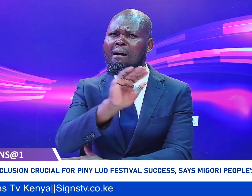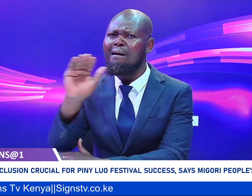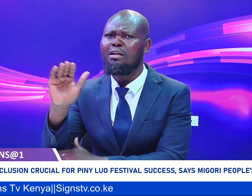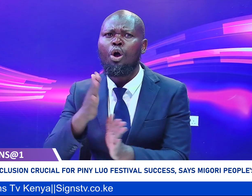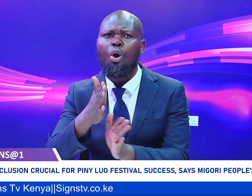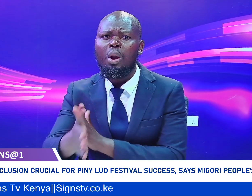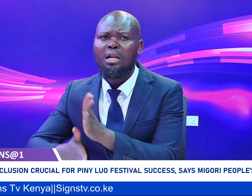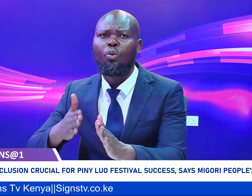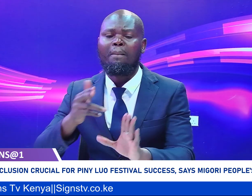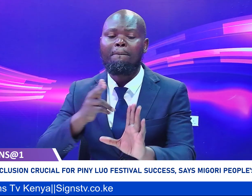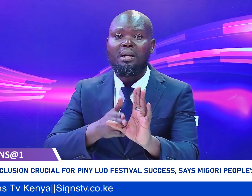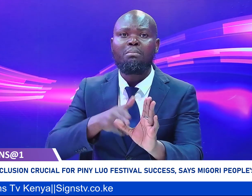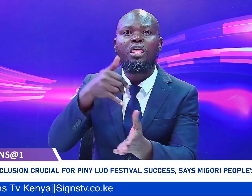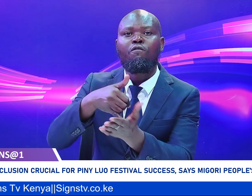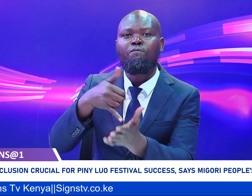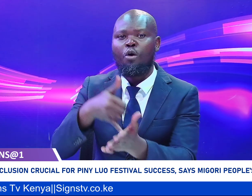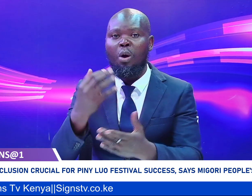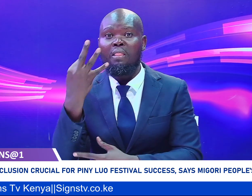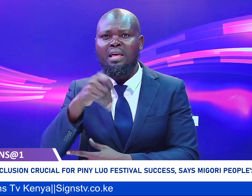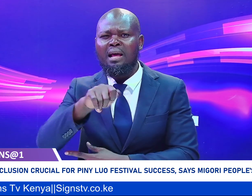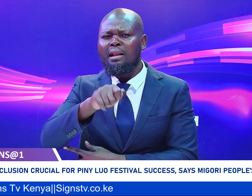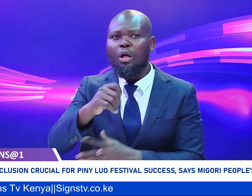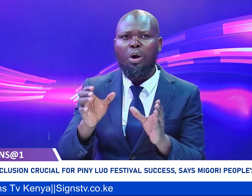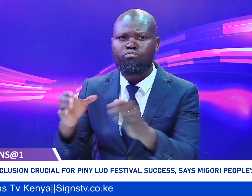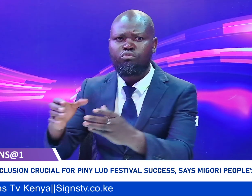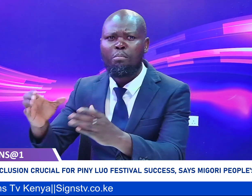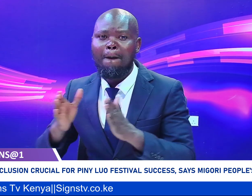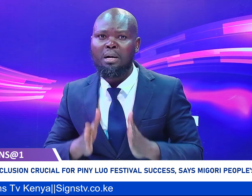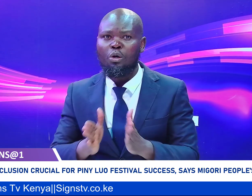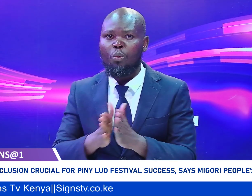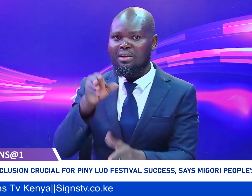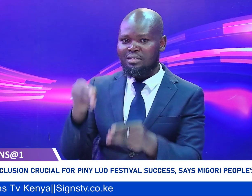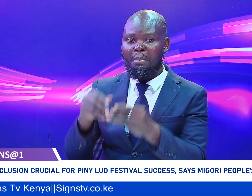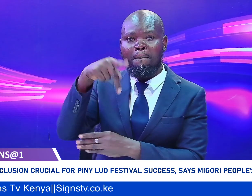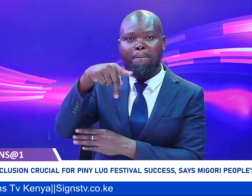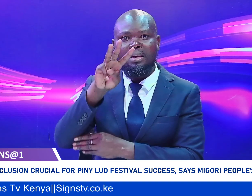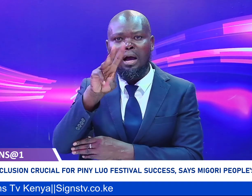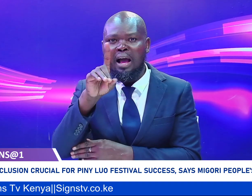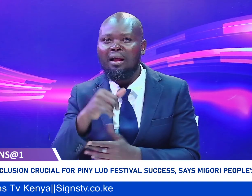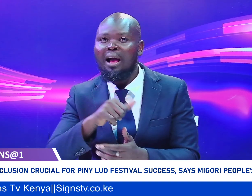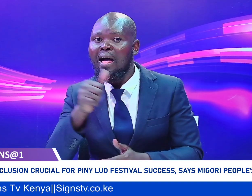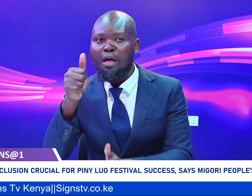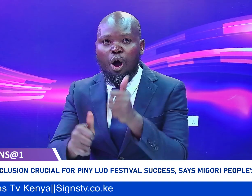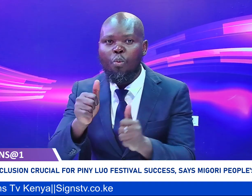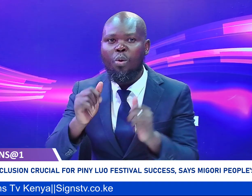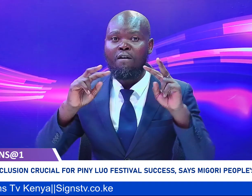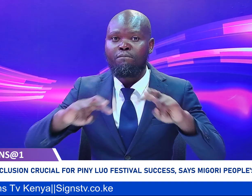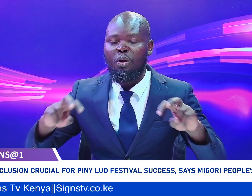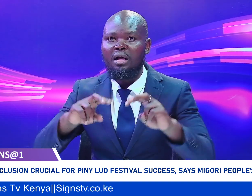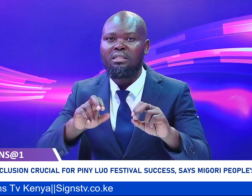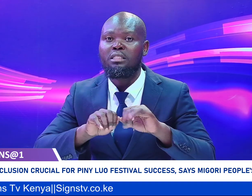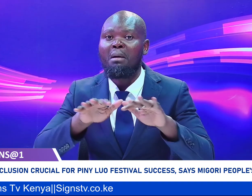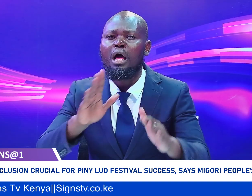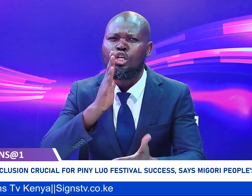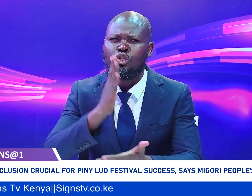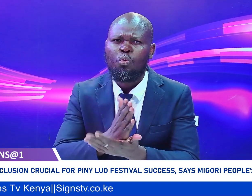Osewe specifically urged the organizers to prioritize the inclusion of 3 key sectors: persons with disability, which he